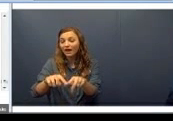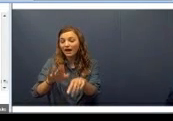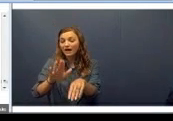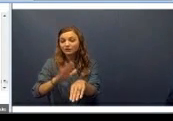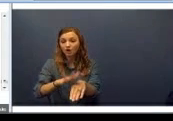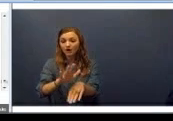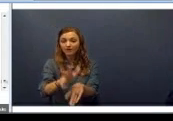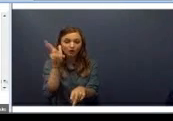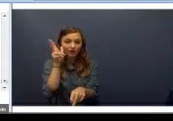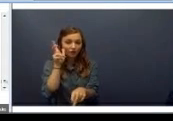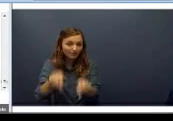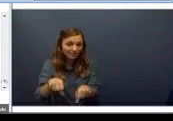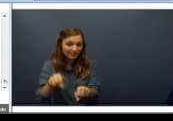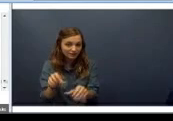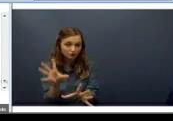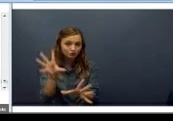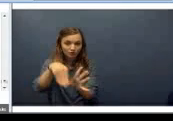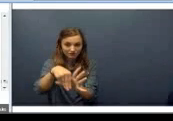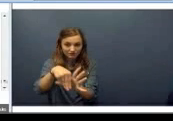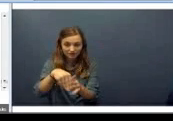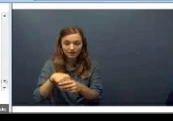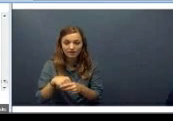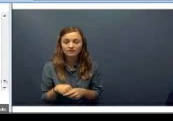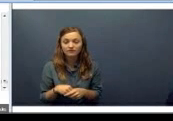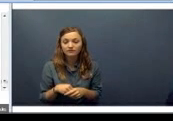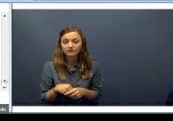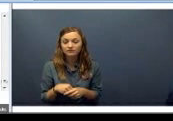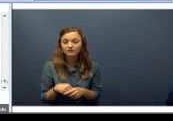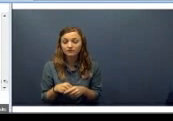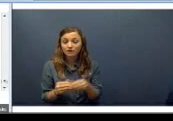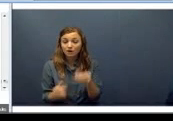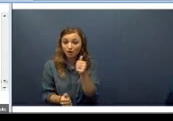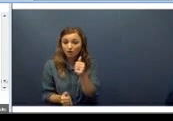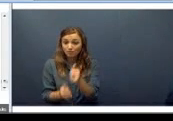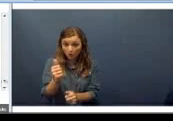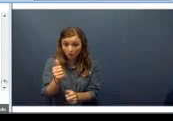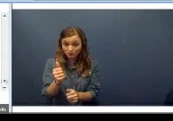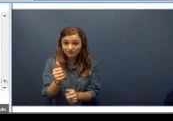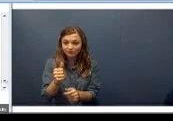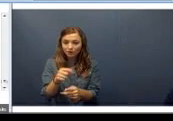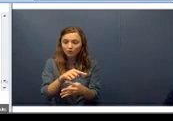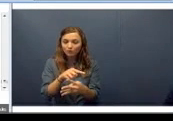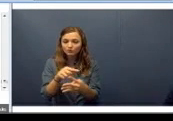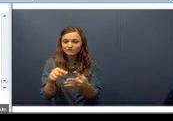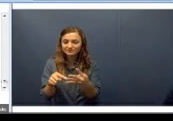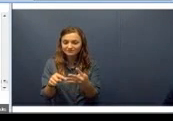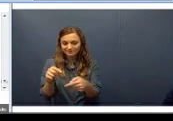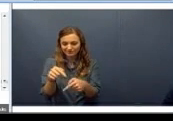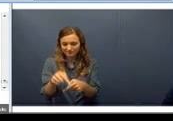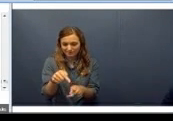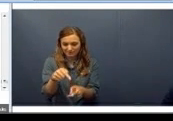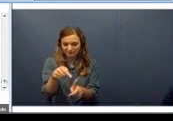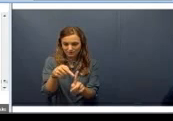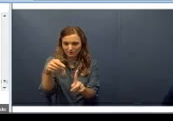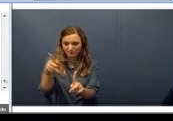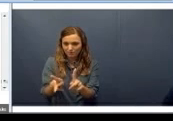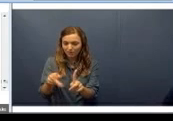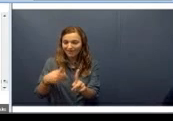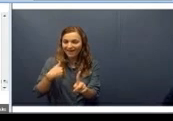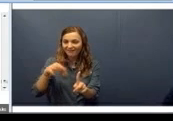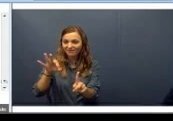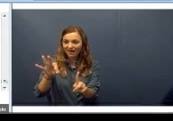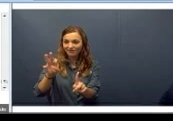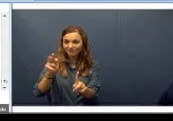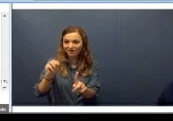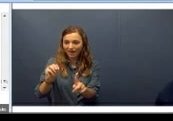and relies on his or her residual hearing to participate. And most of those work off an FM